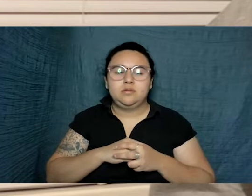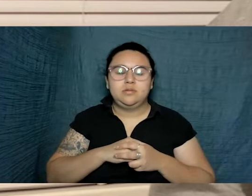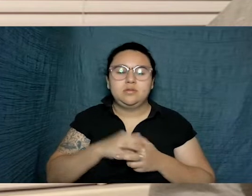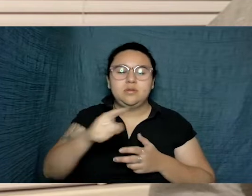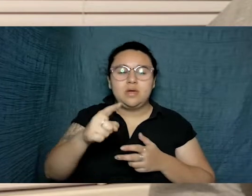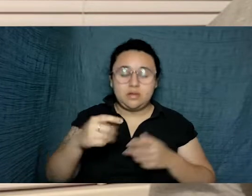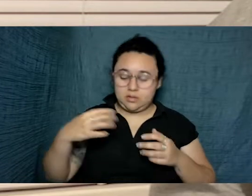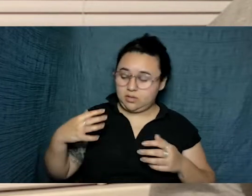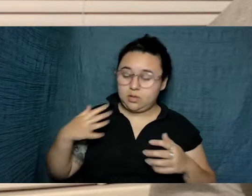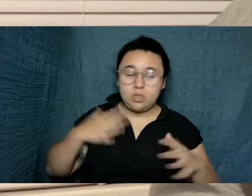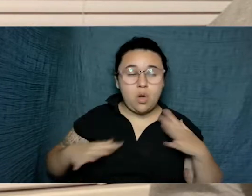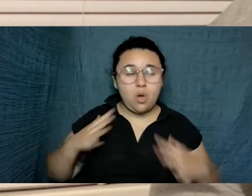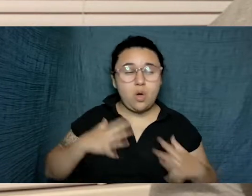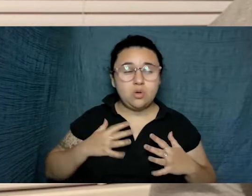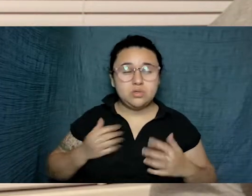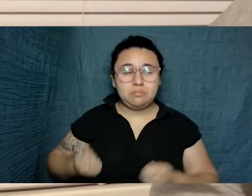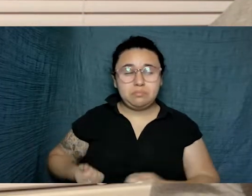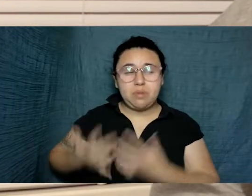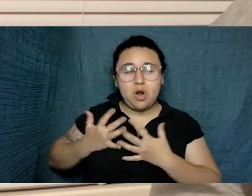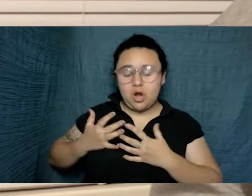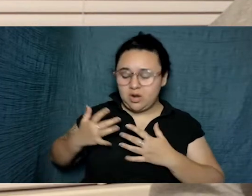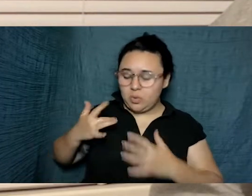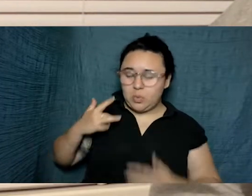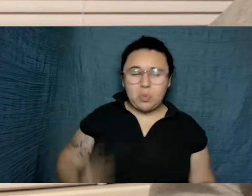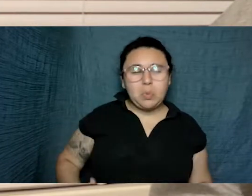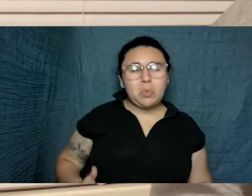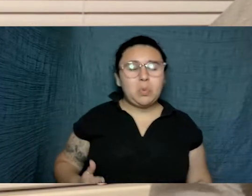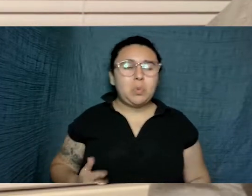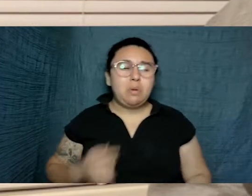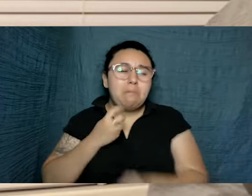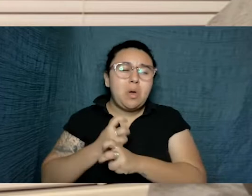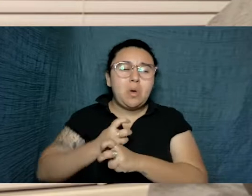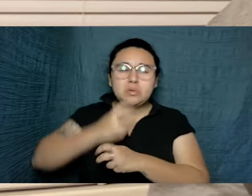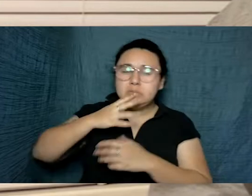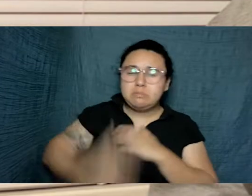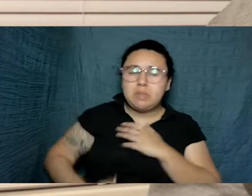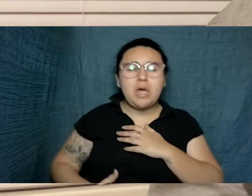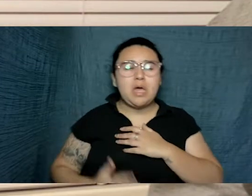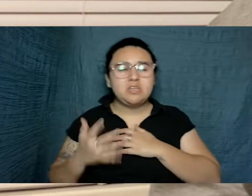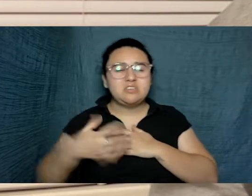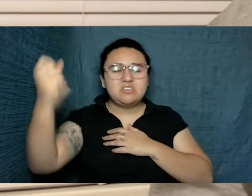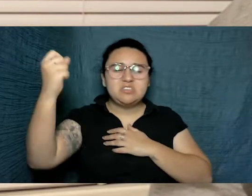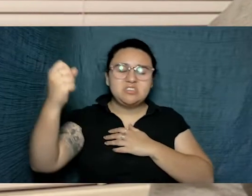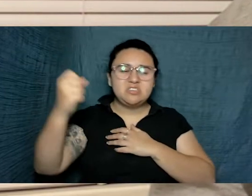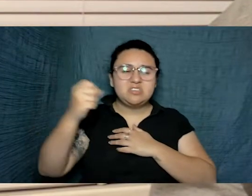his rags burned away on one side, the flesh there naked and robbed of bones and blood. Suddenly, it felt like a murder of angels was gorging